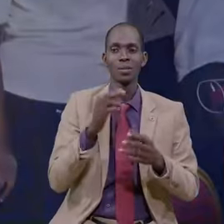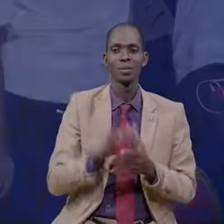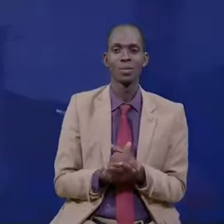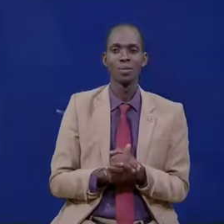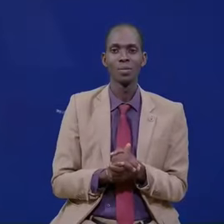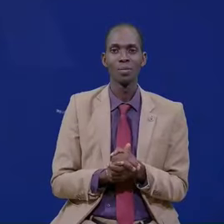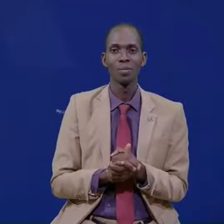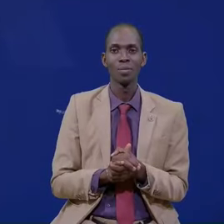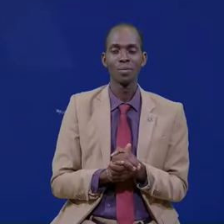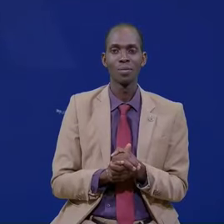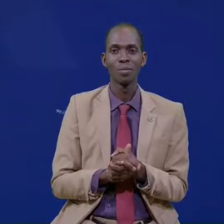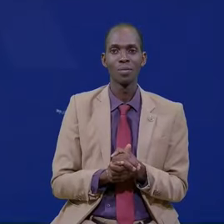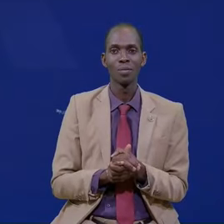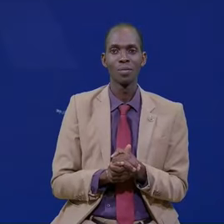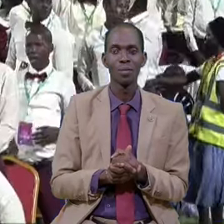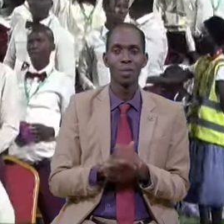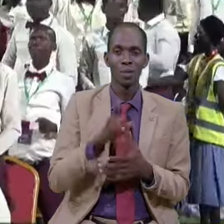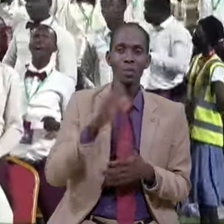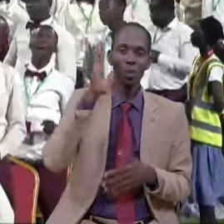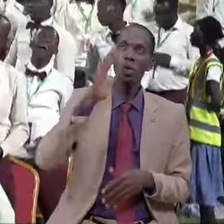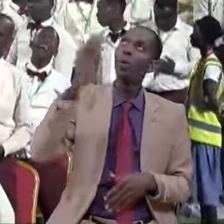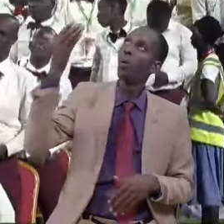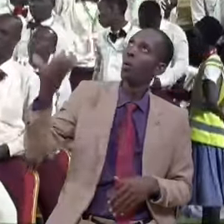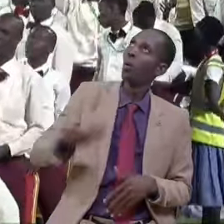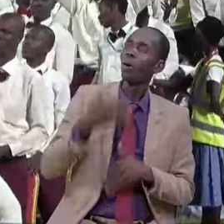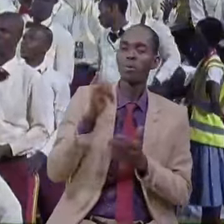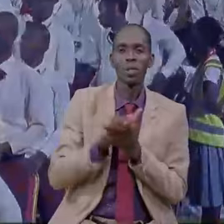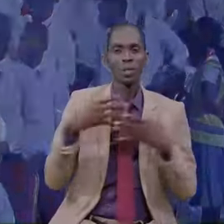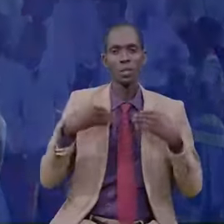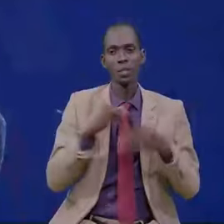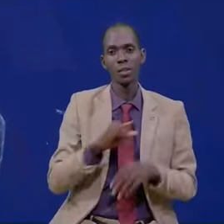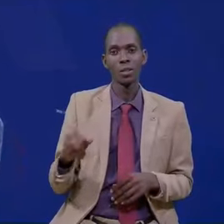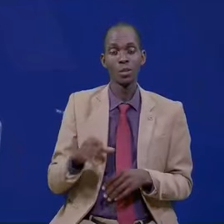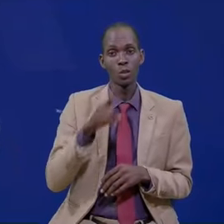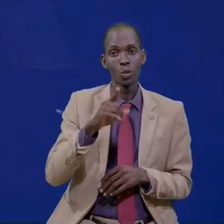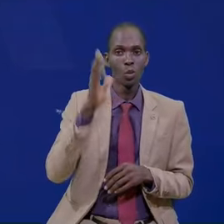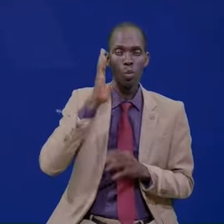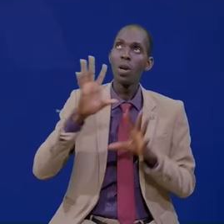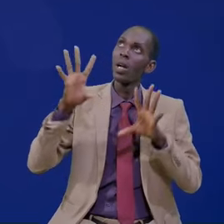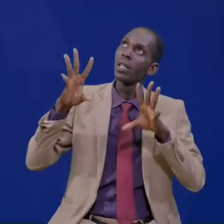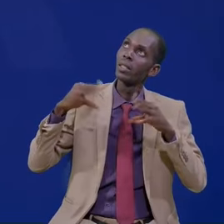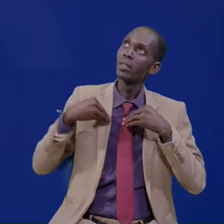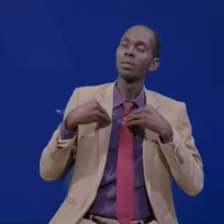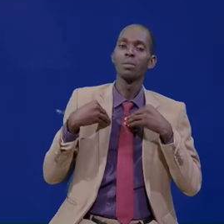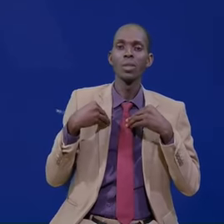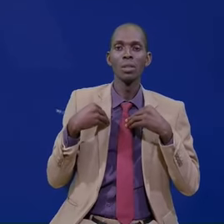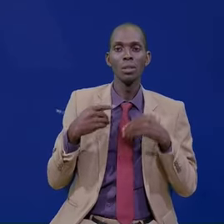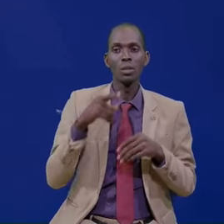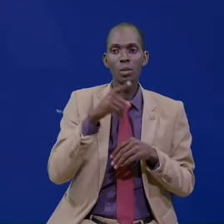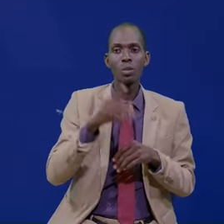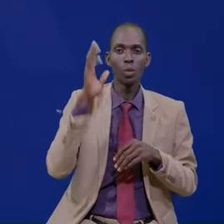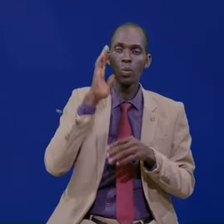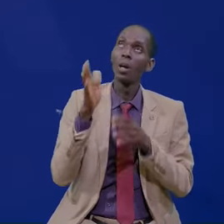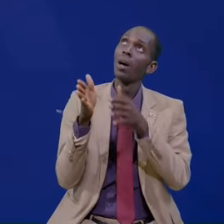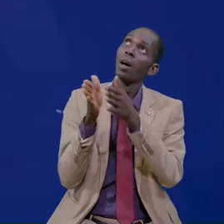you welcome that healing you accept accept you